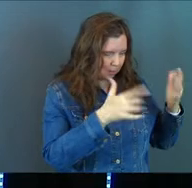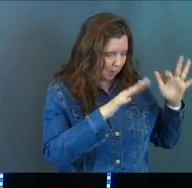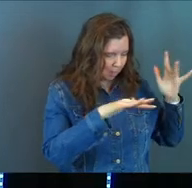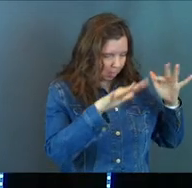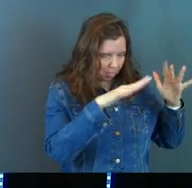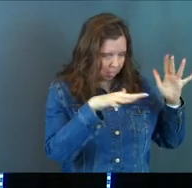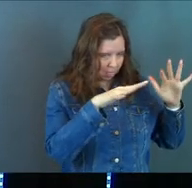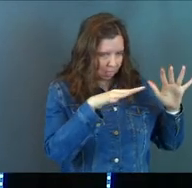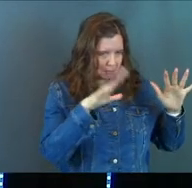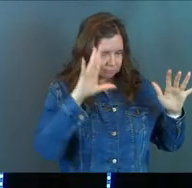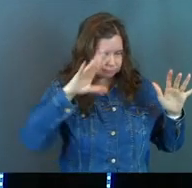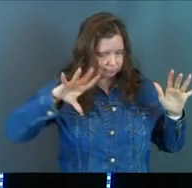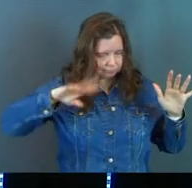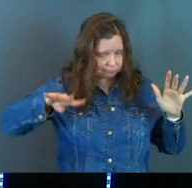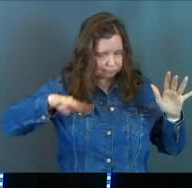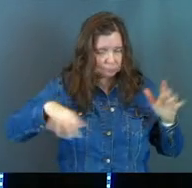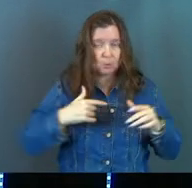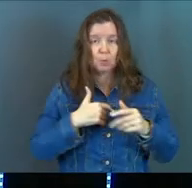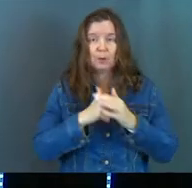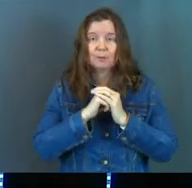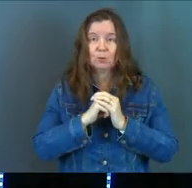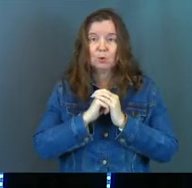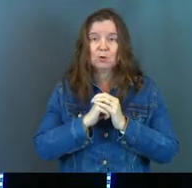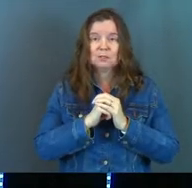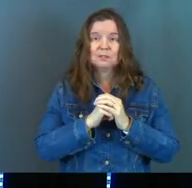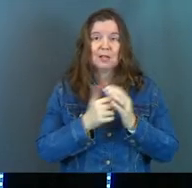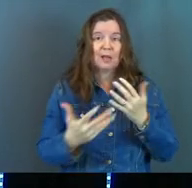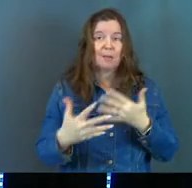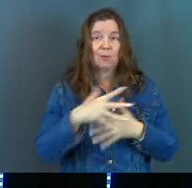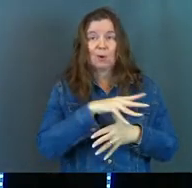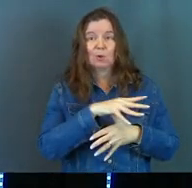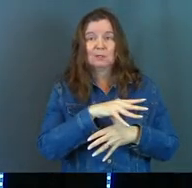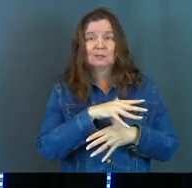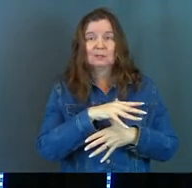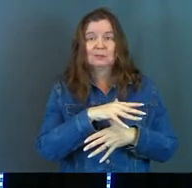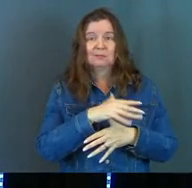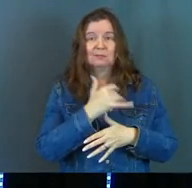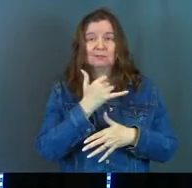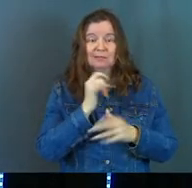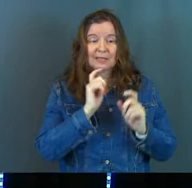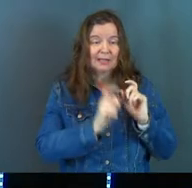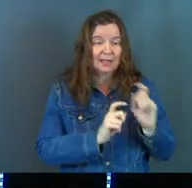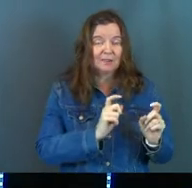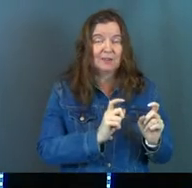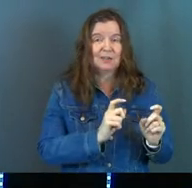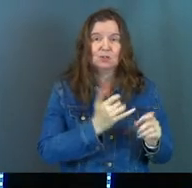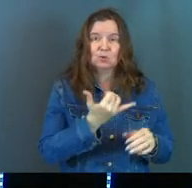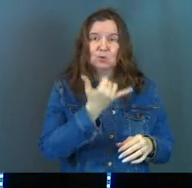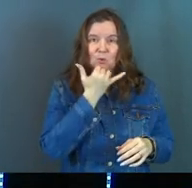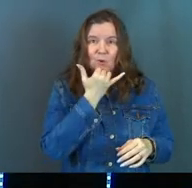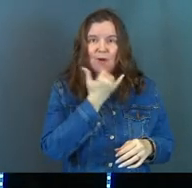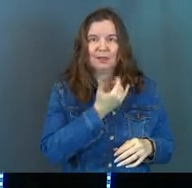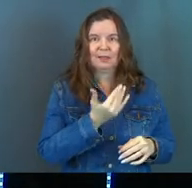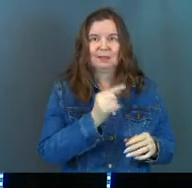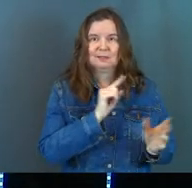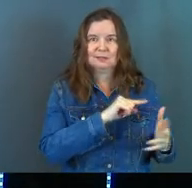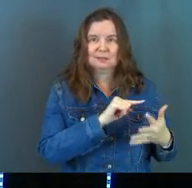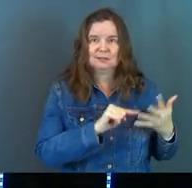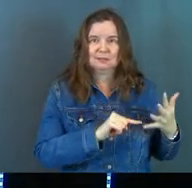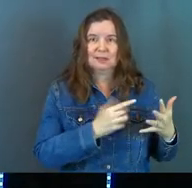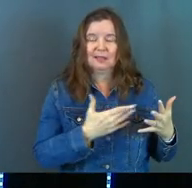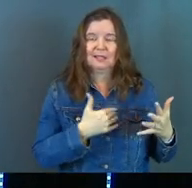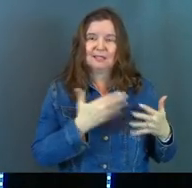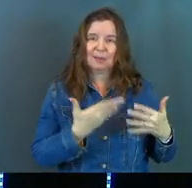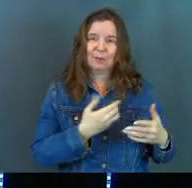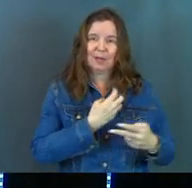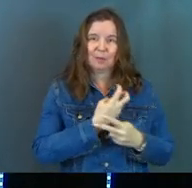things. We've been worshiping, prioritizing, giving to the wrong things. Things